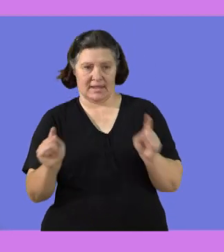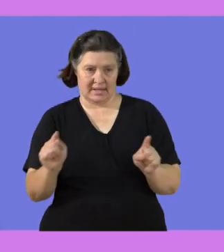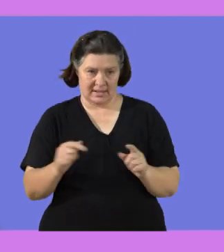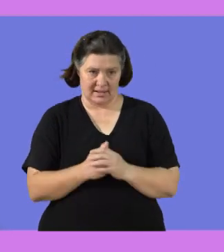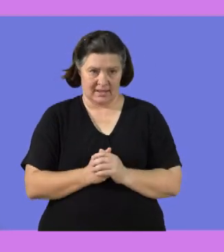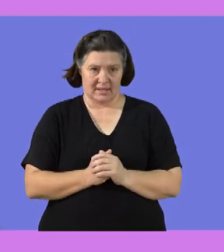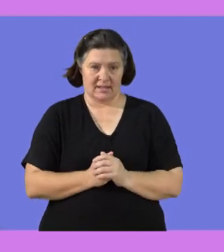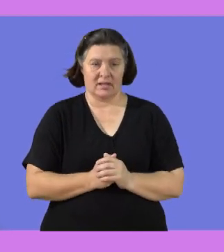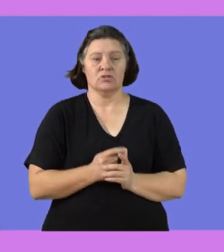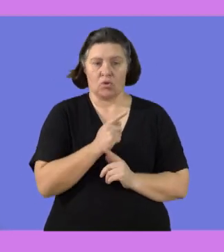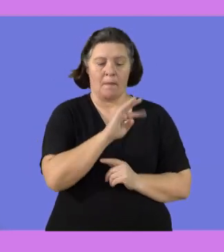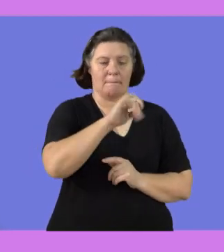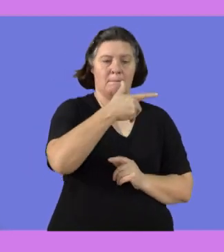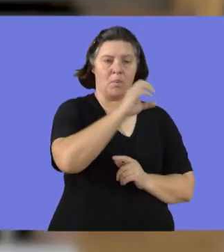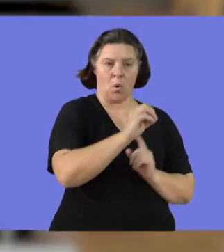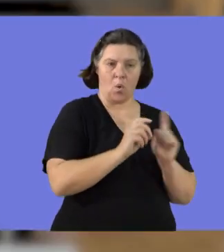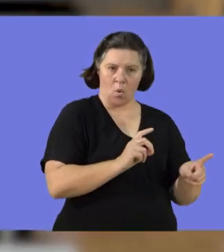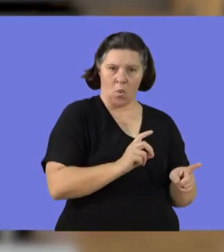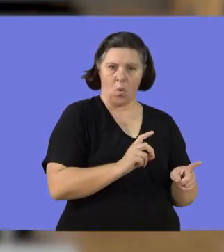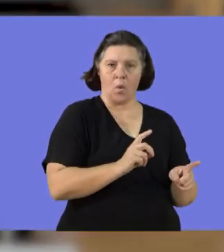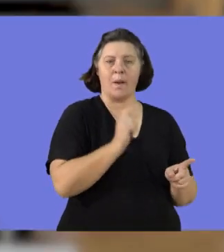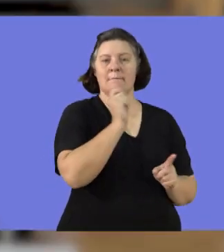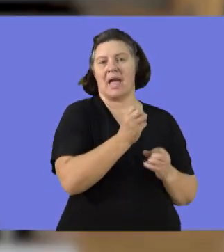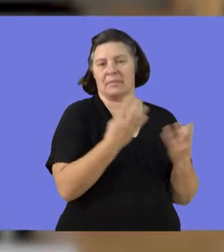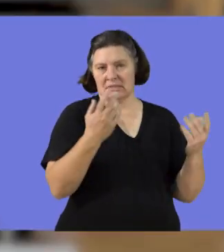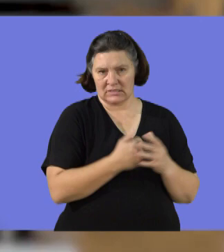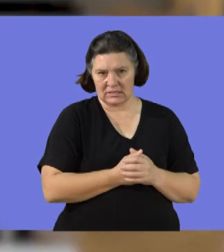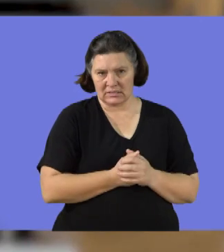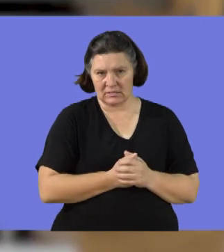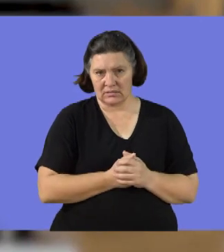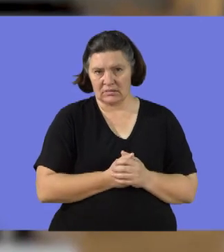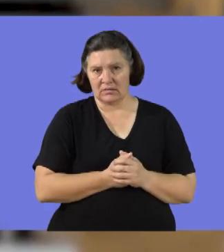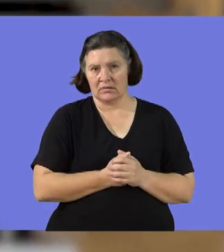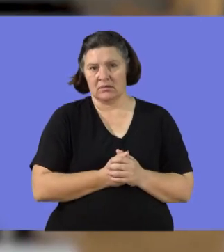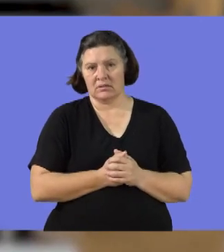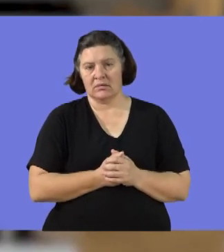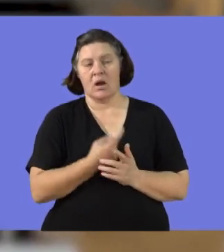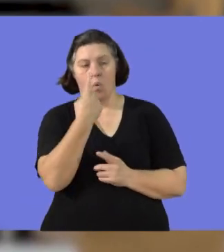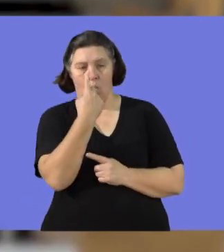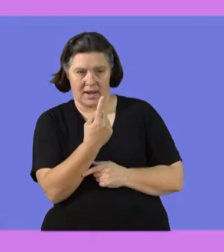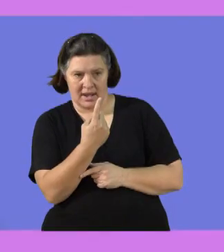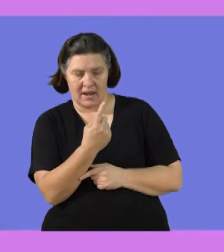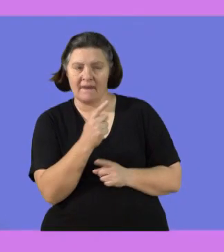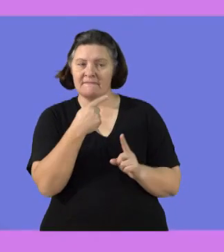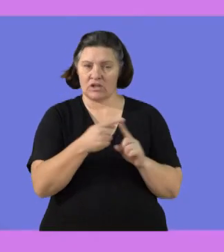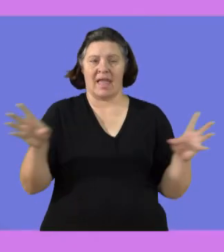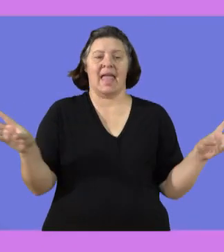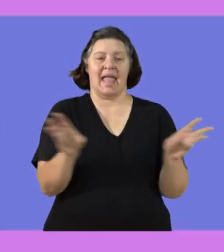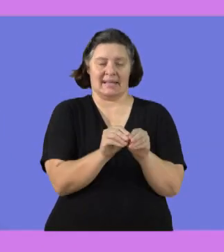amount that Mpho will get. But you know, for you to calculate that amount, number one, we must